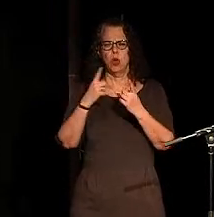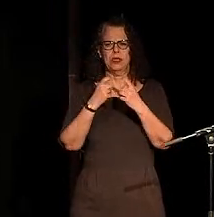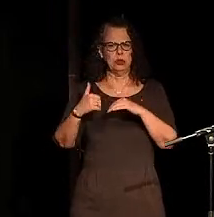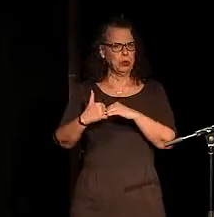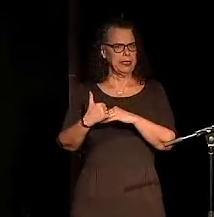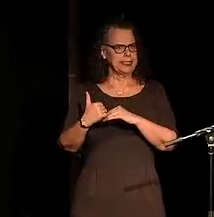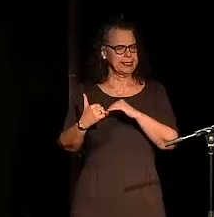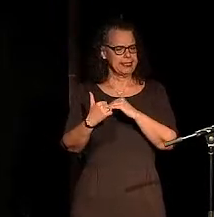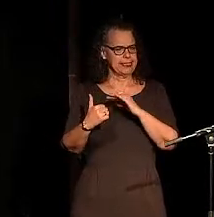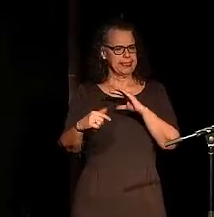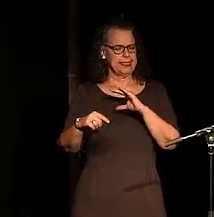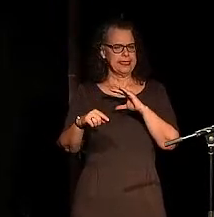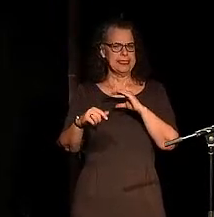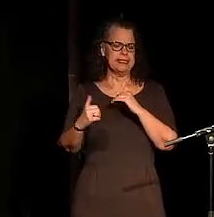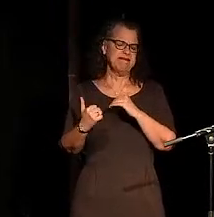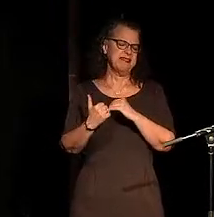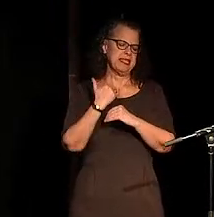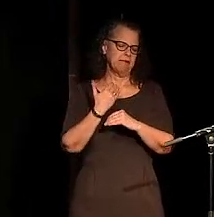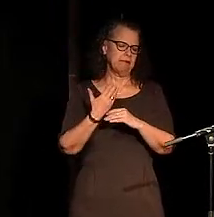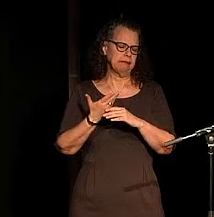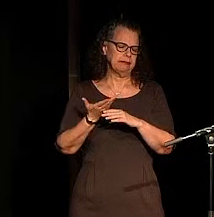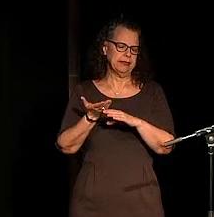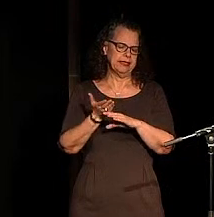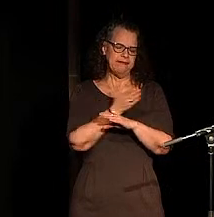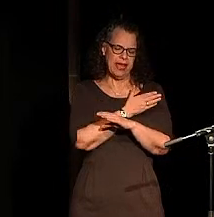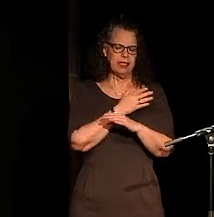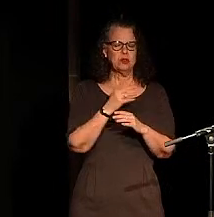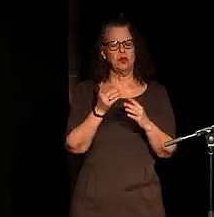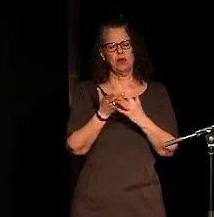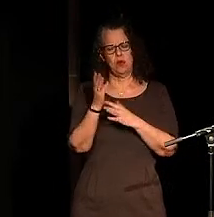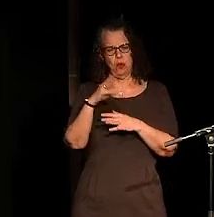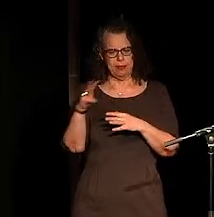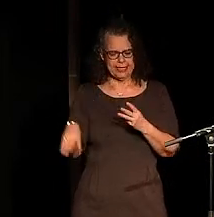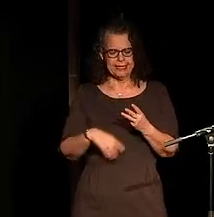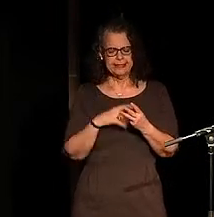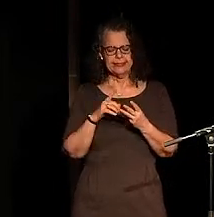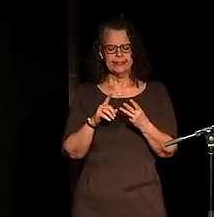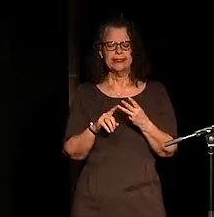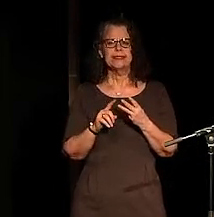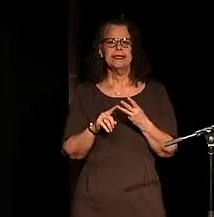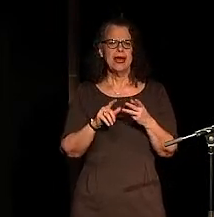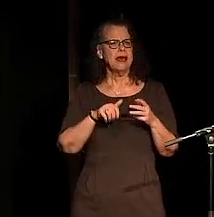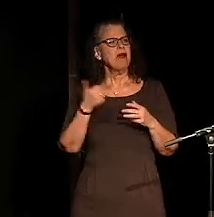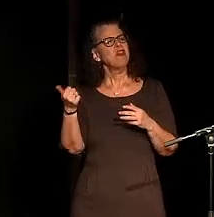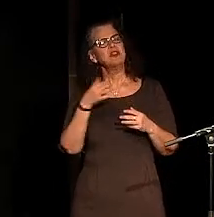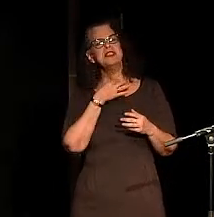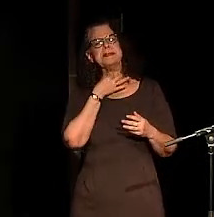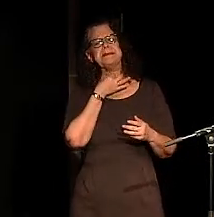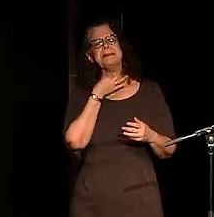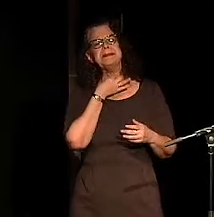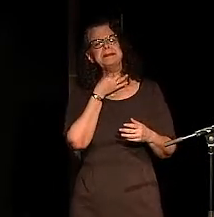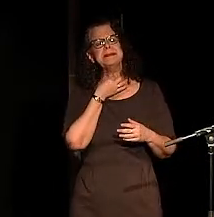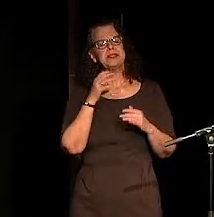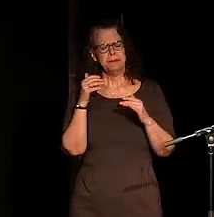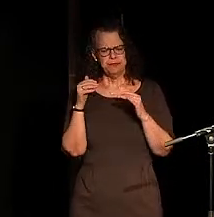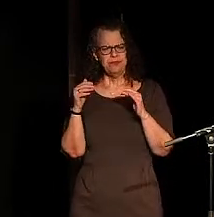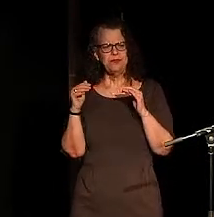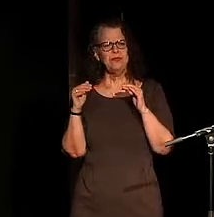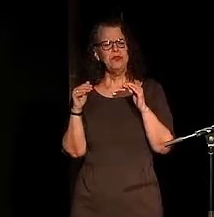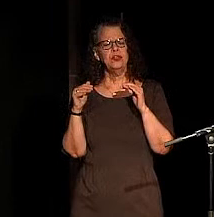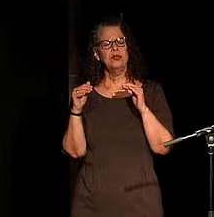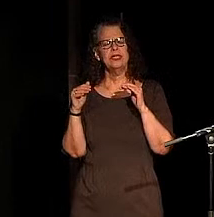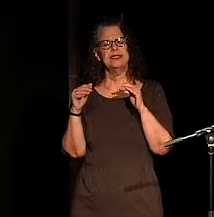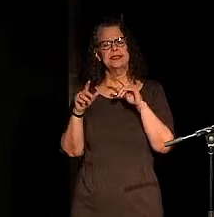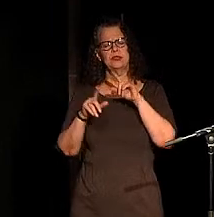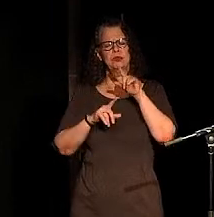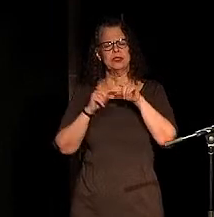advance through Manny's newsletter and the website, and other just curious colleagues from off across the